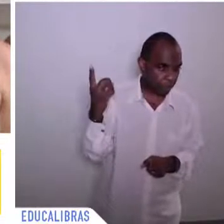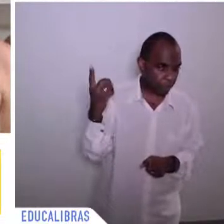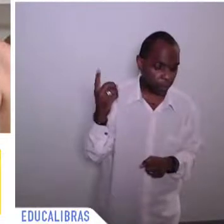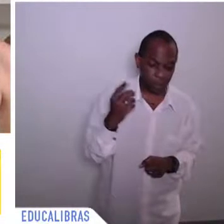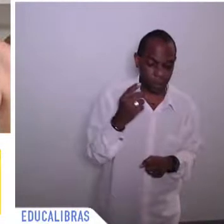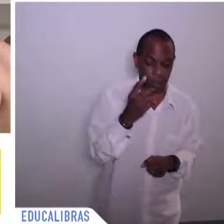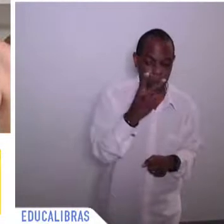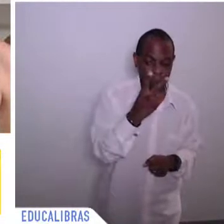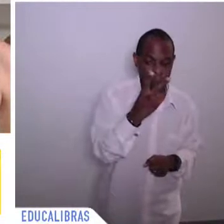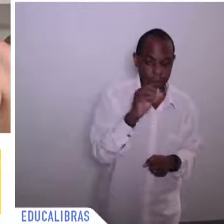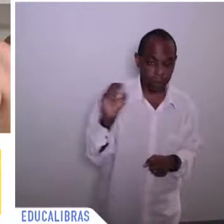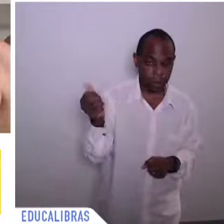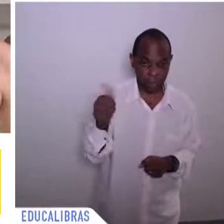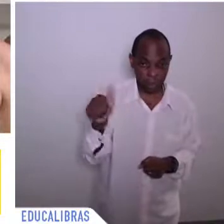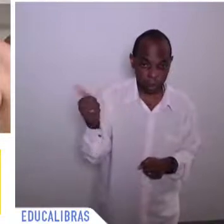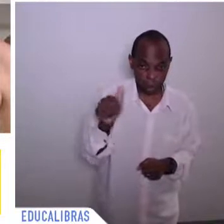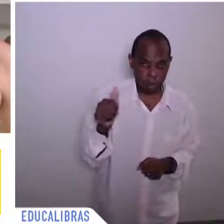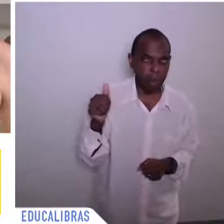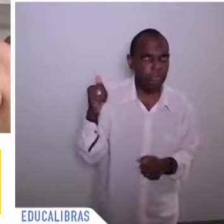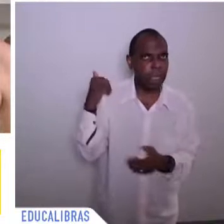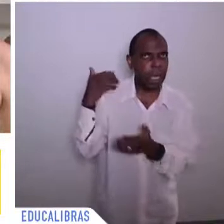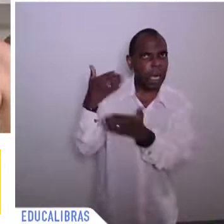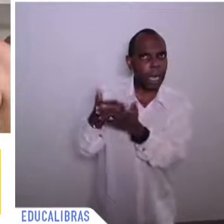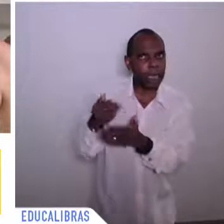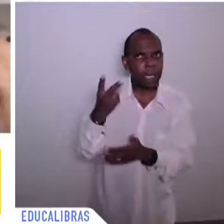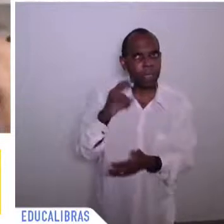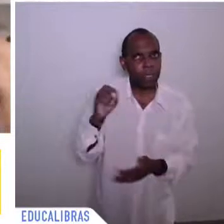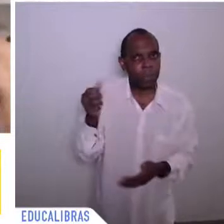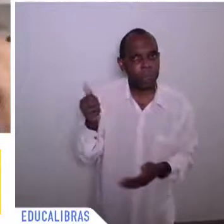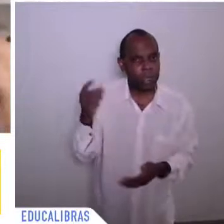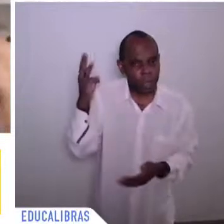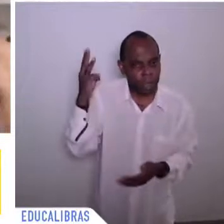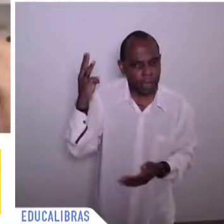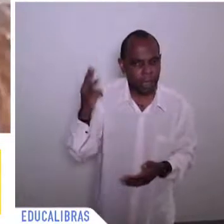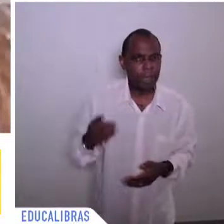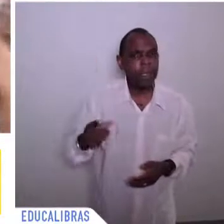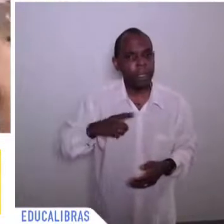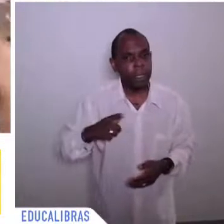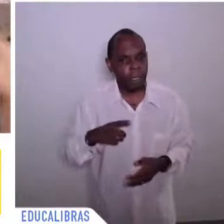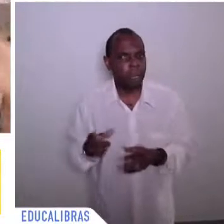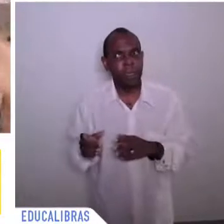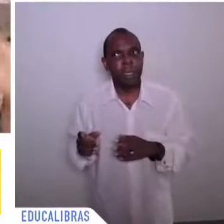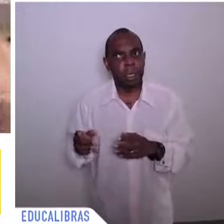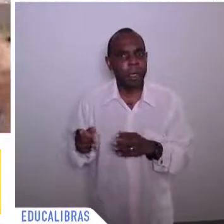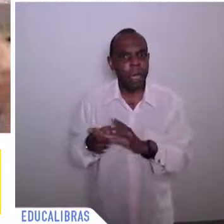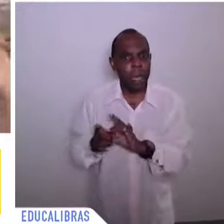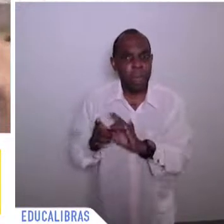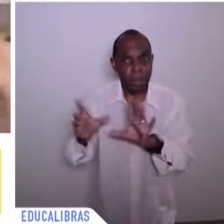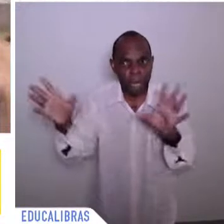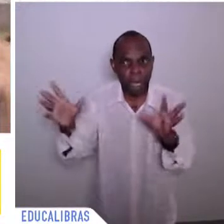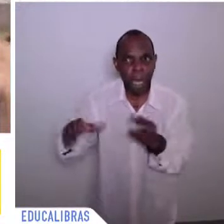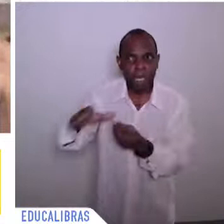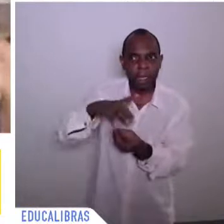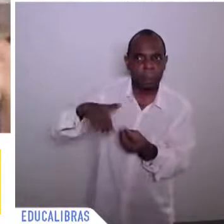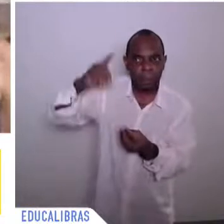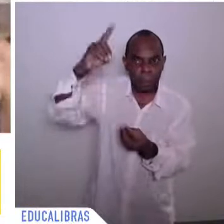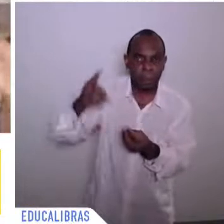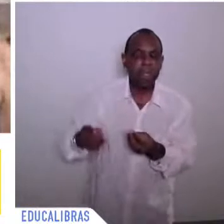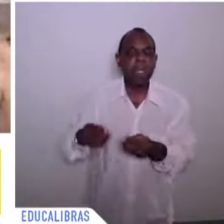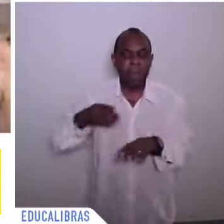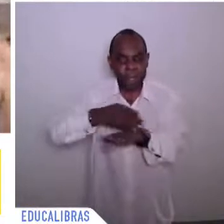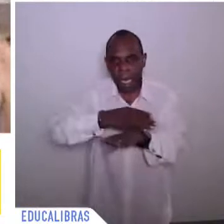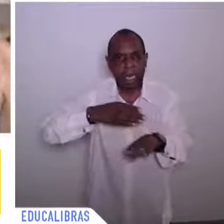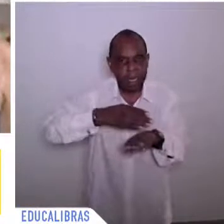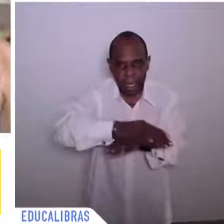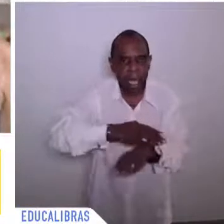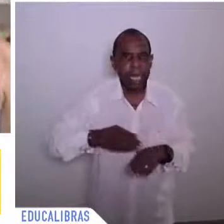in 2011 to 2013 were seen as the salvation of democracy because they would allow